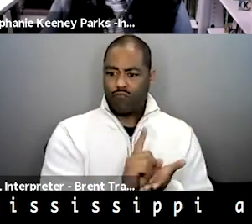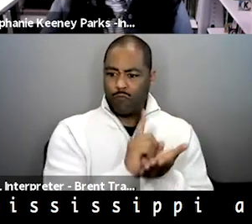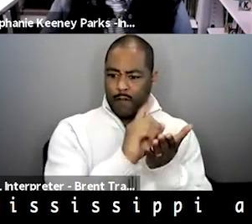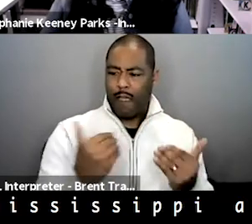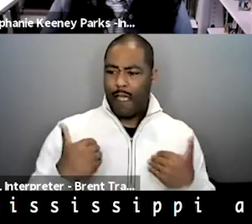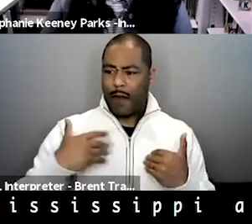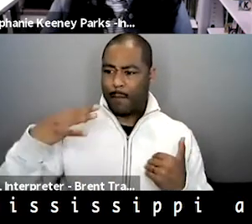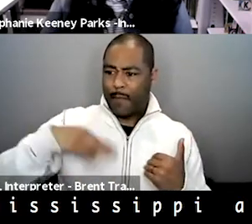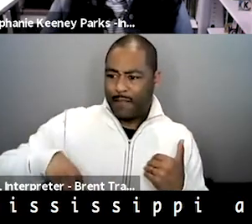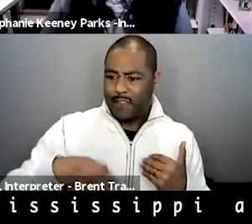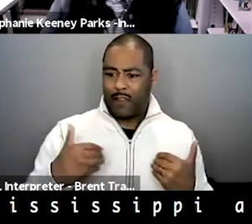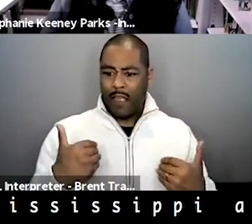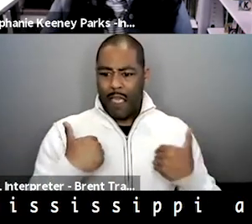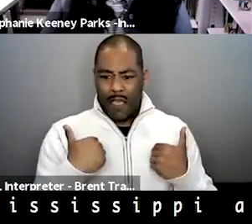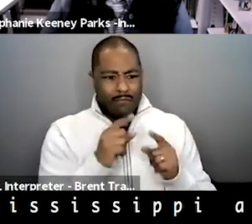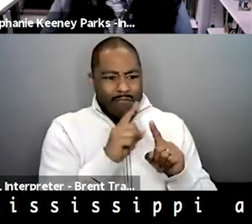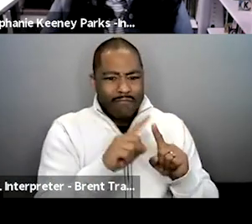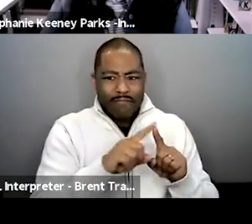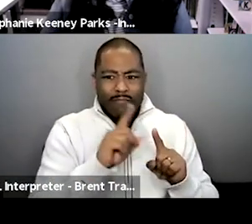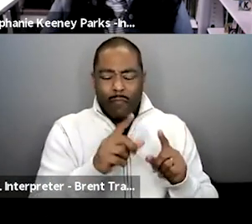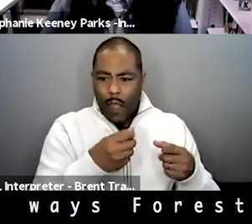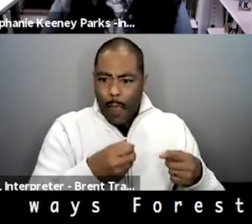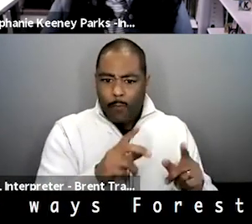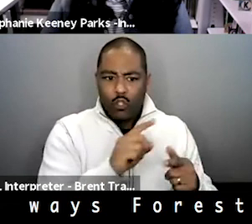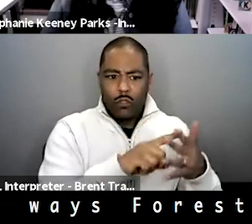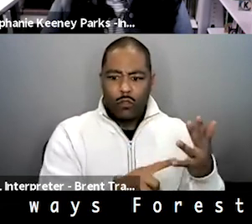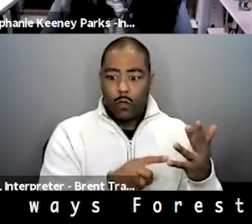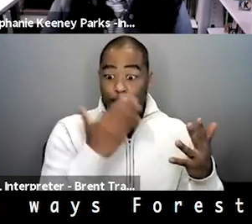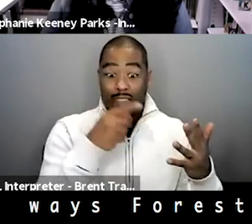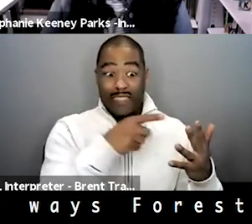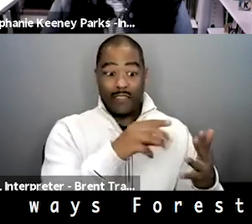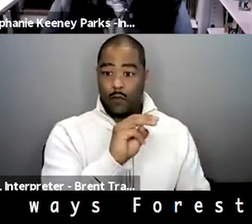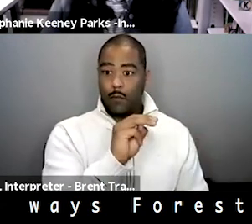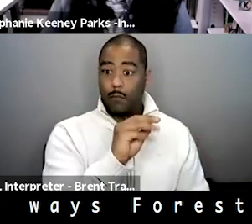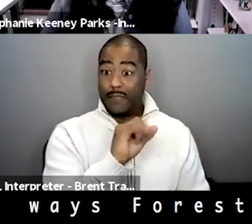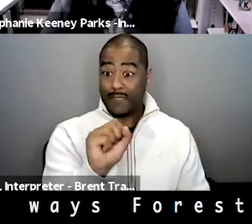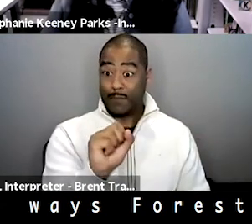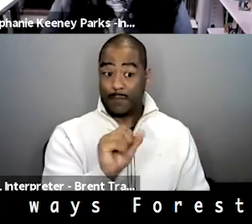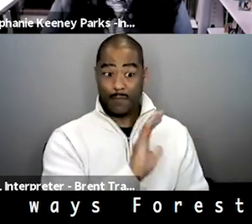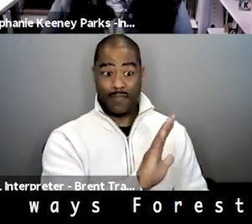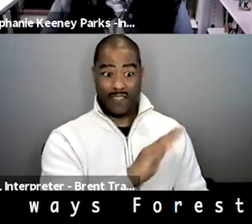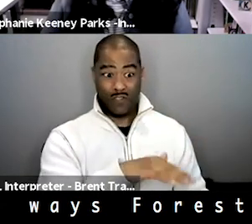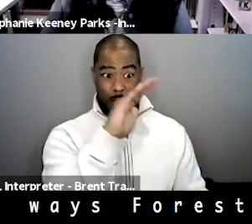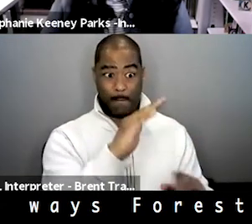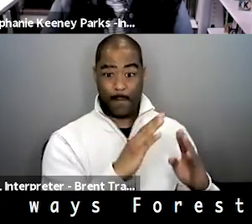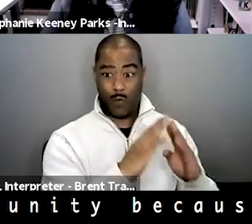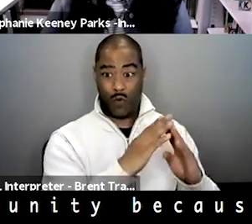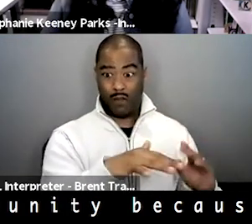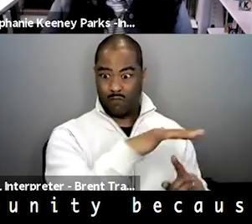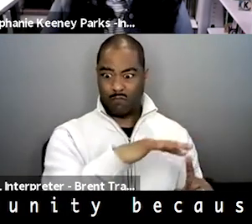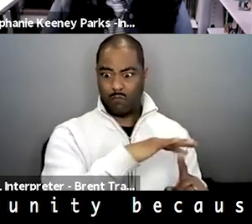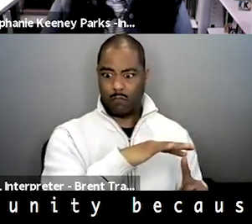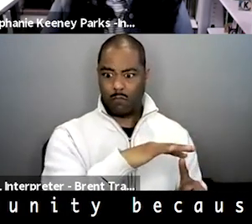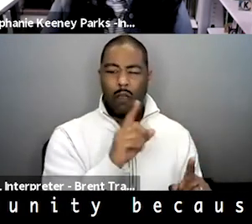man and child in Mississippi and not a Black one. And So, you know, in some